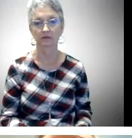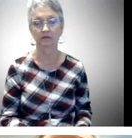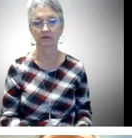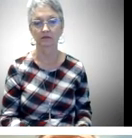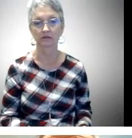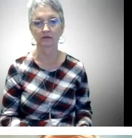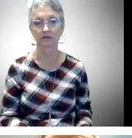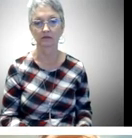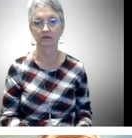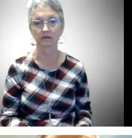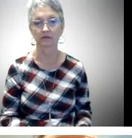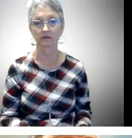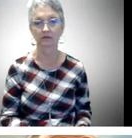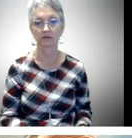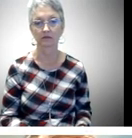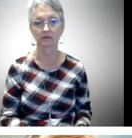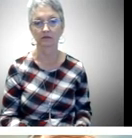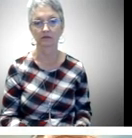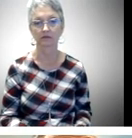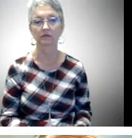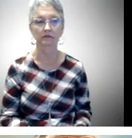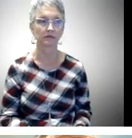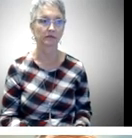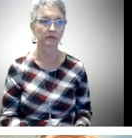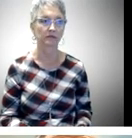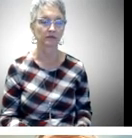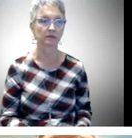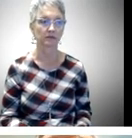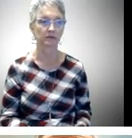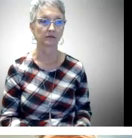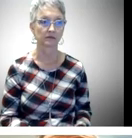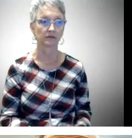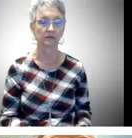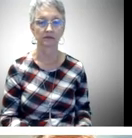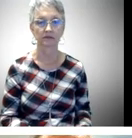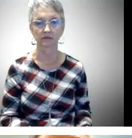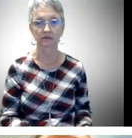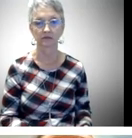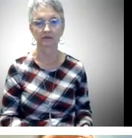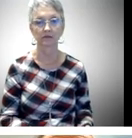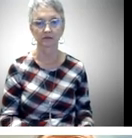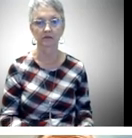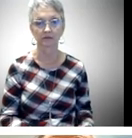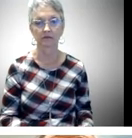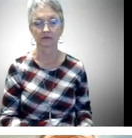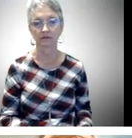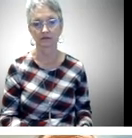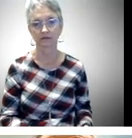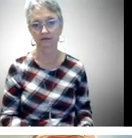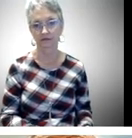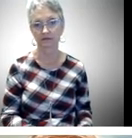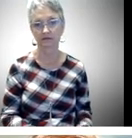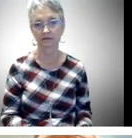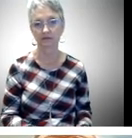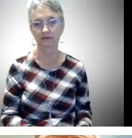full guardianships. So we got a lot of work to do, not only with the courts and judges, But these doctors that they